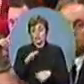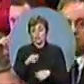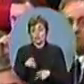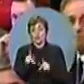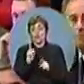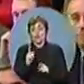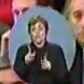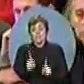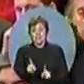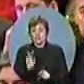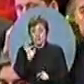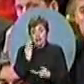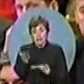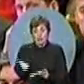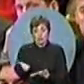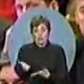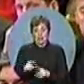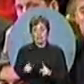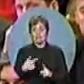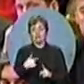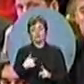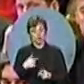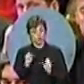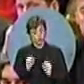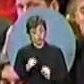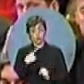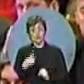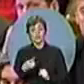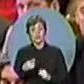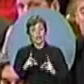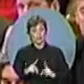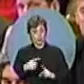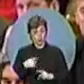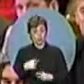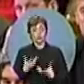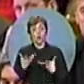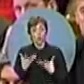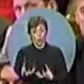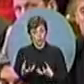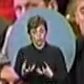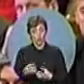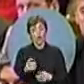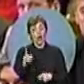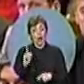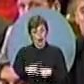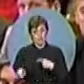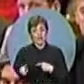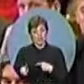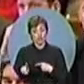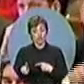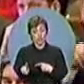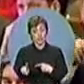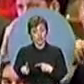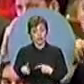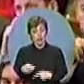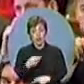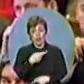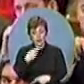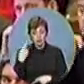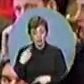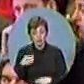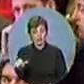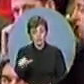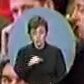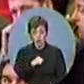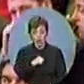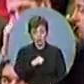are absolutely committed as a government to keep competing violent criminals and keeping them off the streets and making our communities safer. Now, the good news,